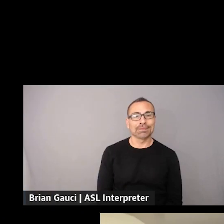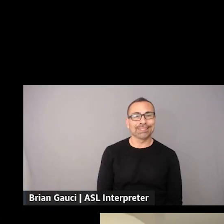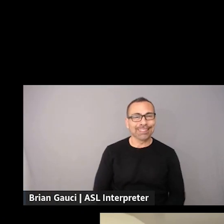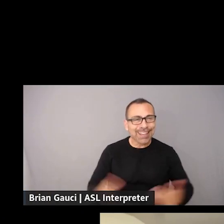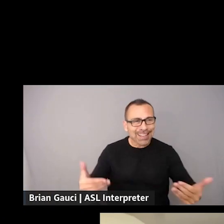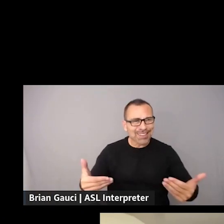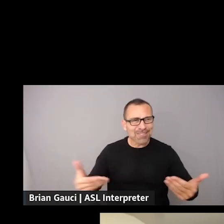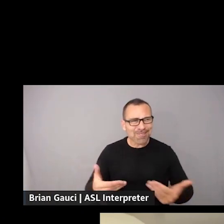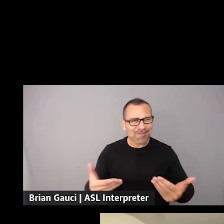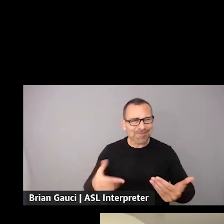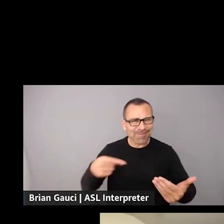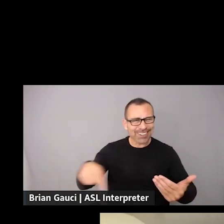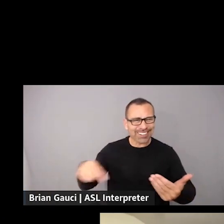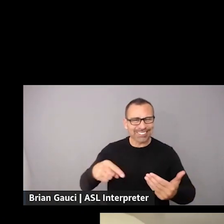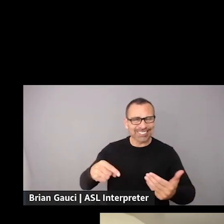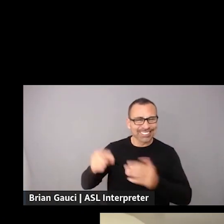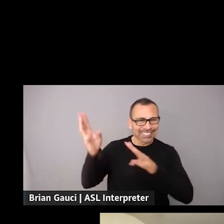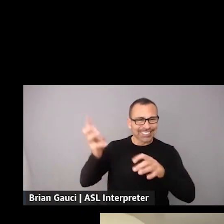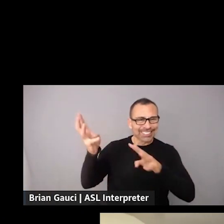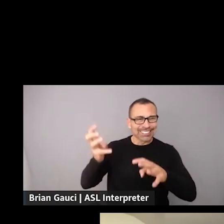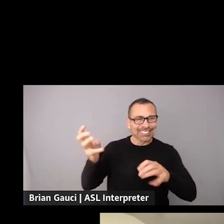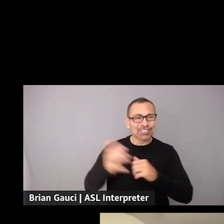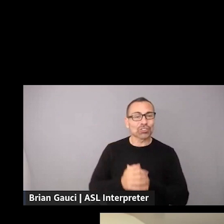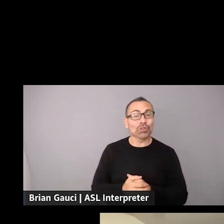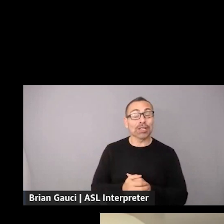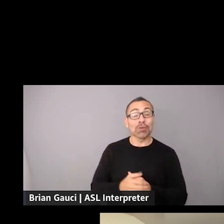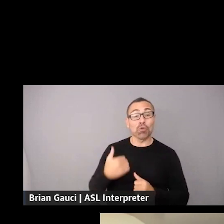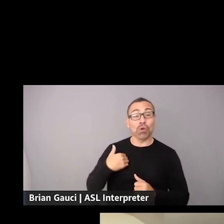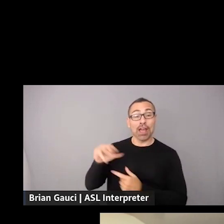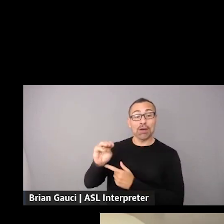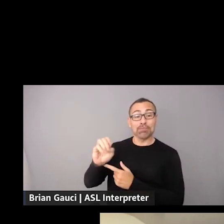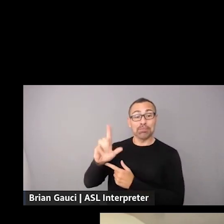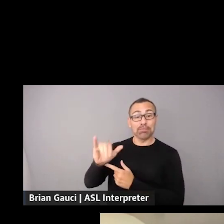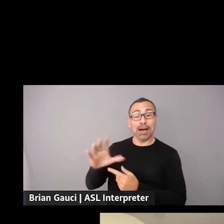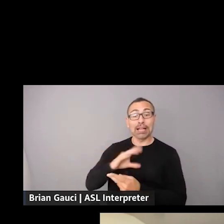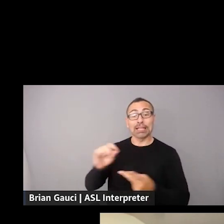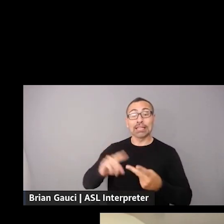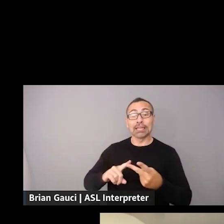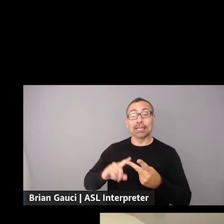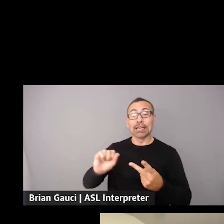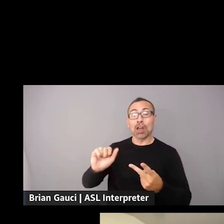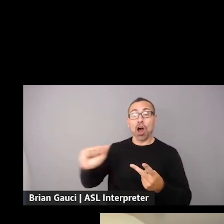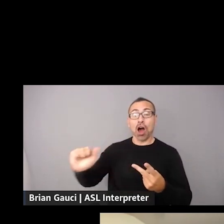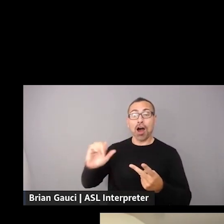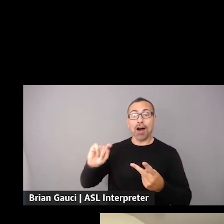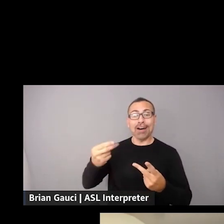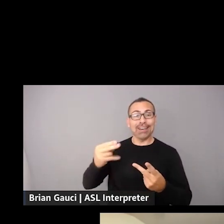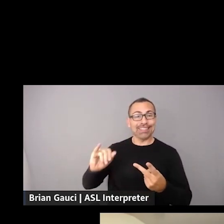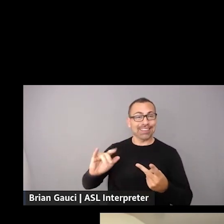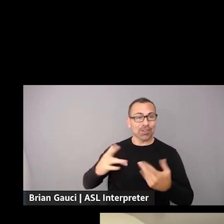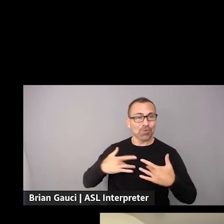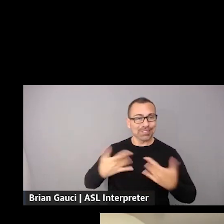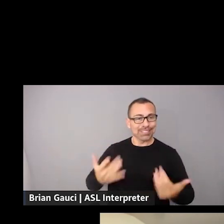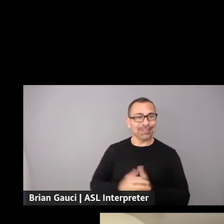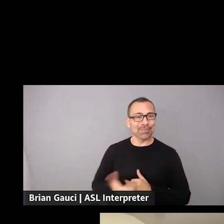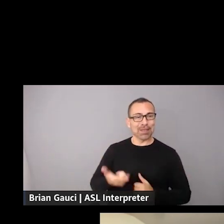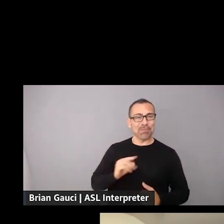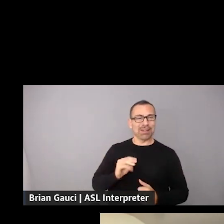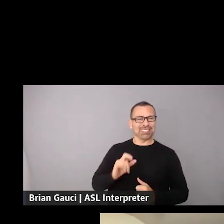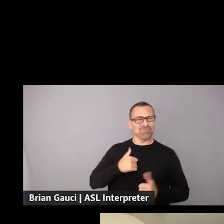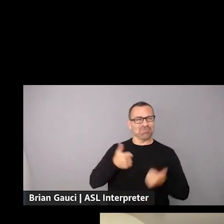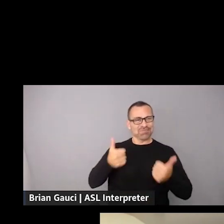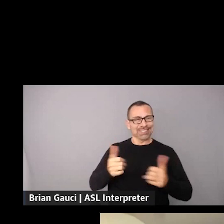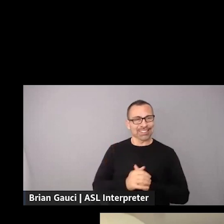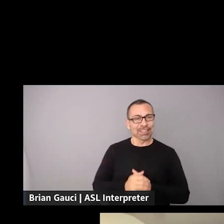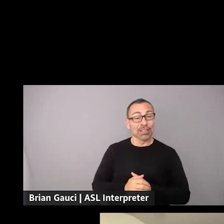Welcome to the stream, Molly and RT. How's it going? It's going well. Thanks for having us. All right, let's start with you, Molly. Please introduce yourself to